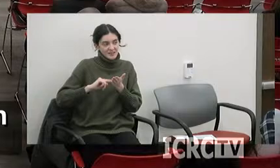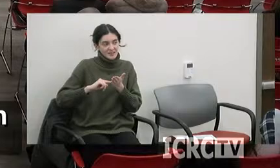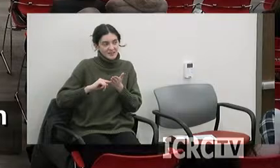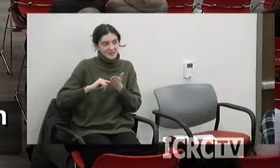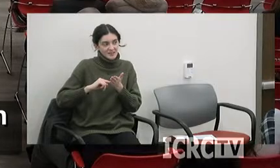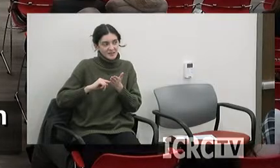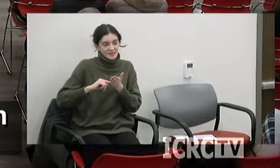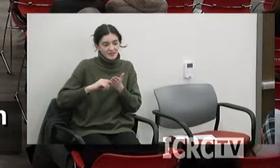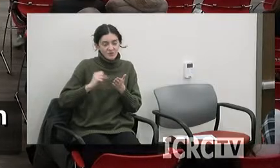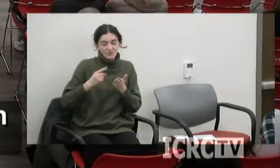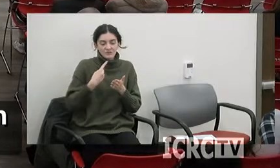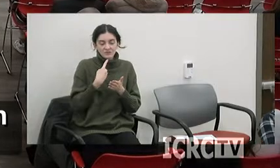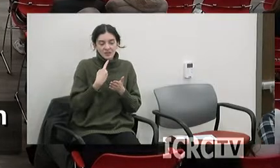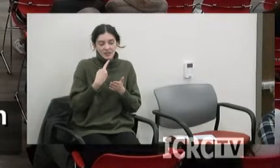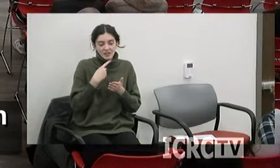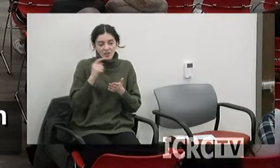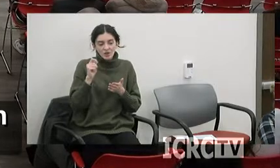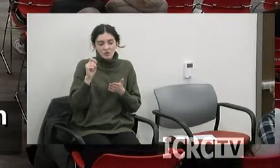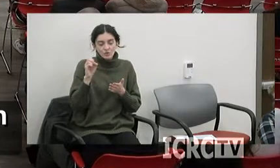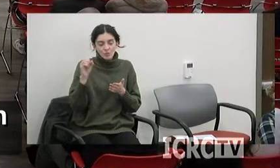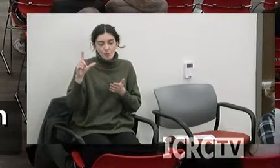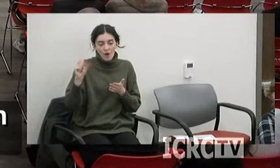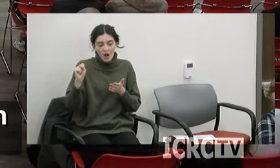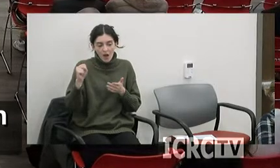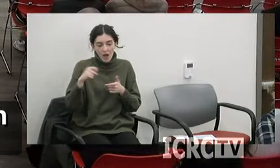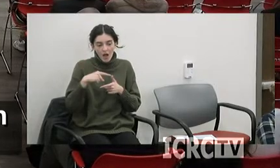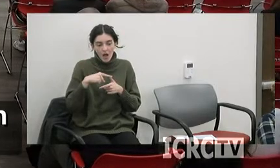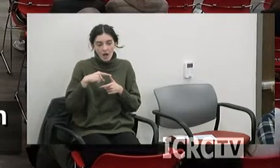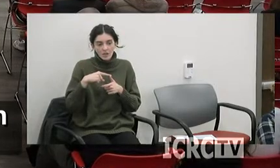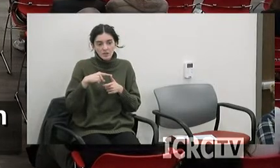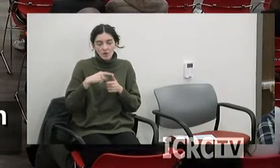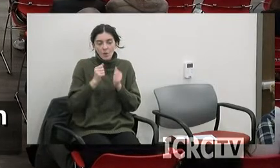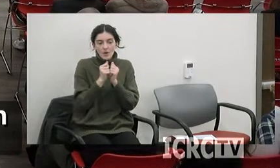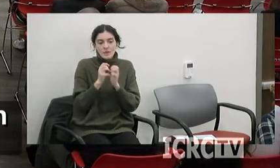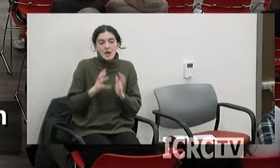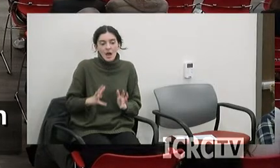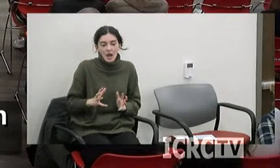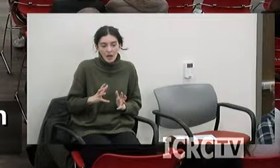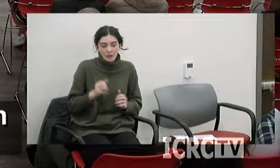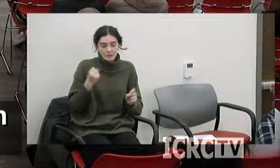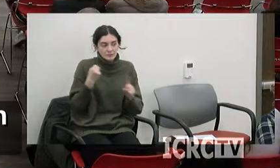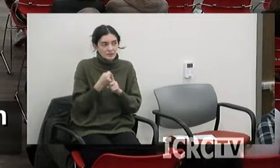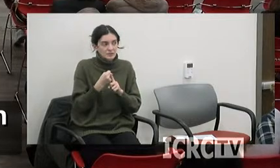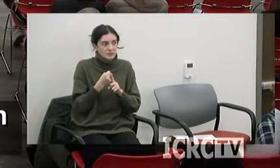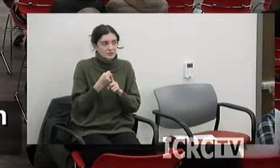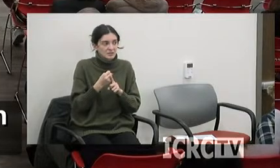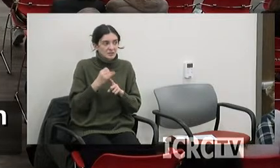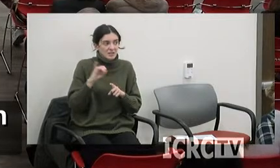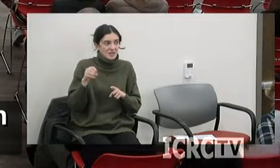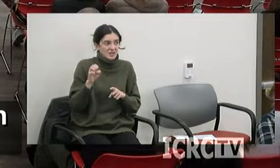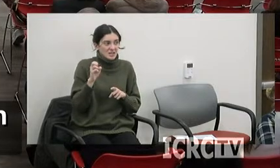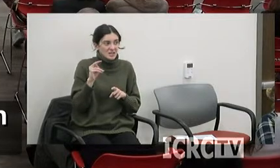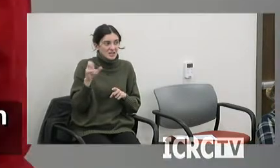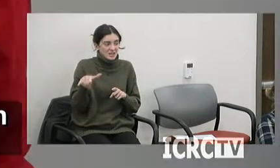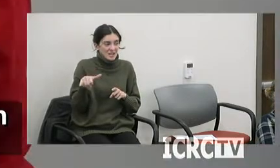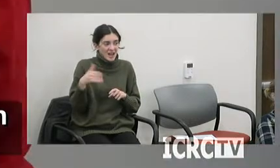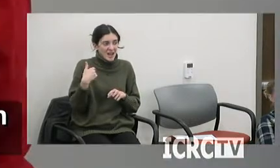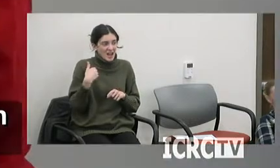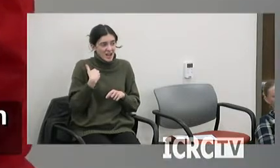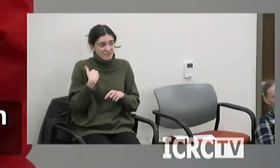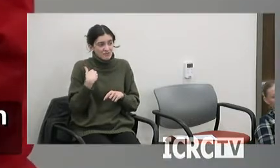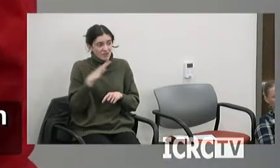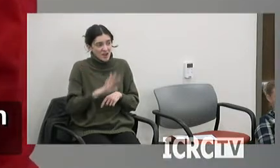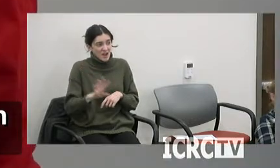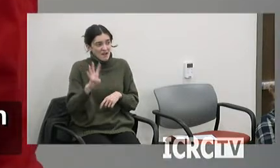would impactful if we did not renew the subscriptions. There were 321 responses. Jenny, we have about 400 100